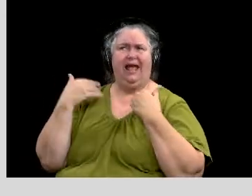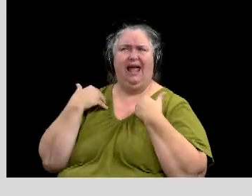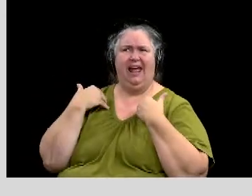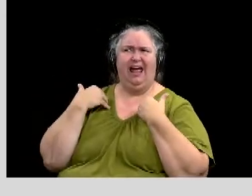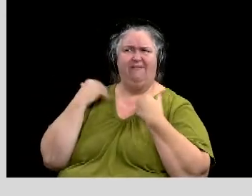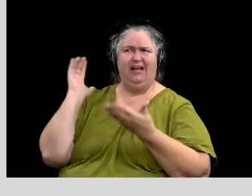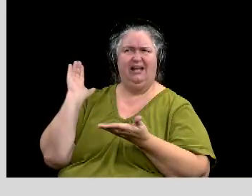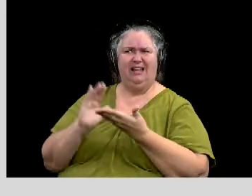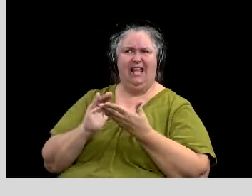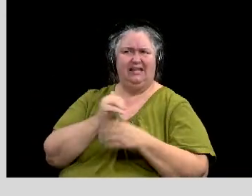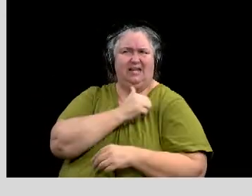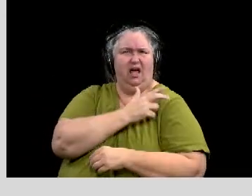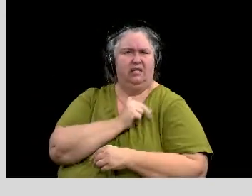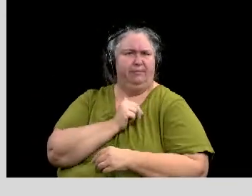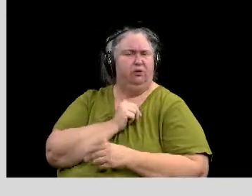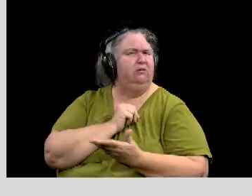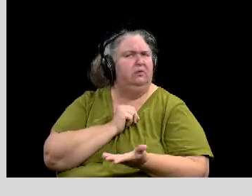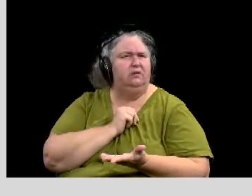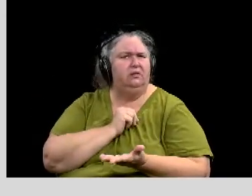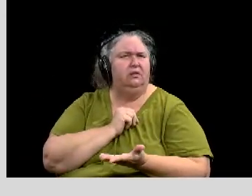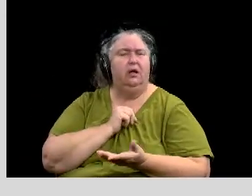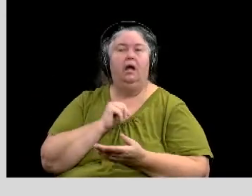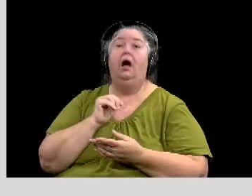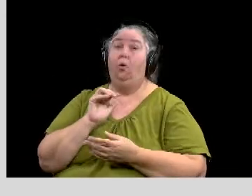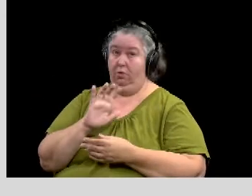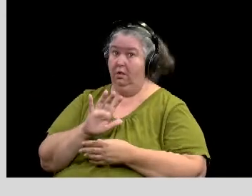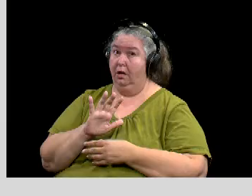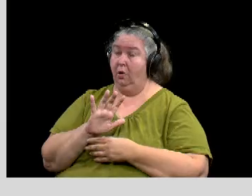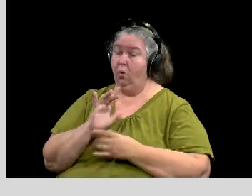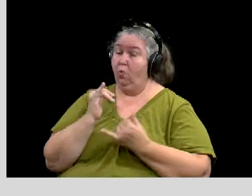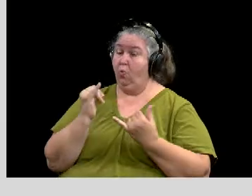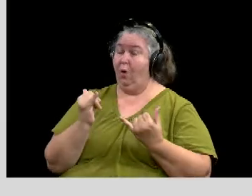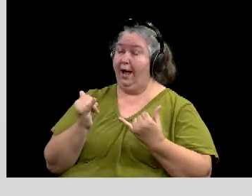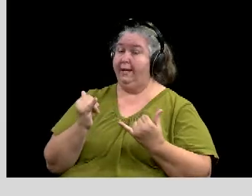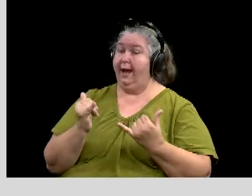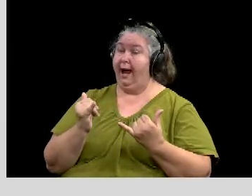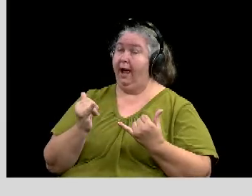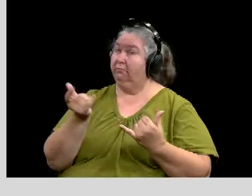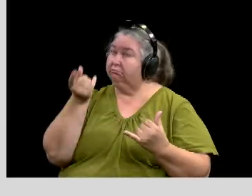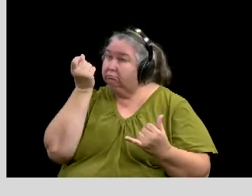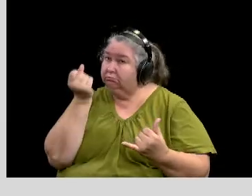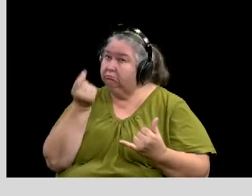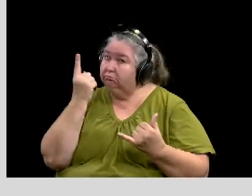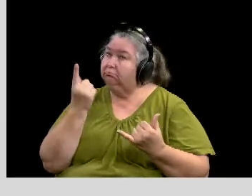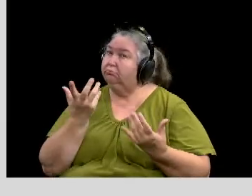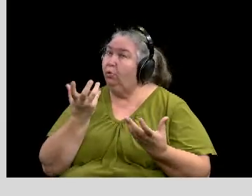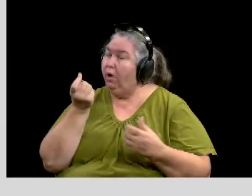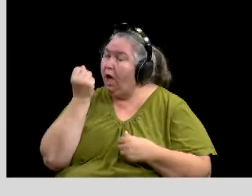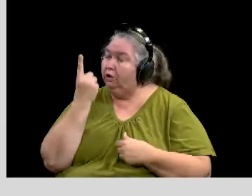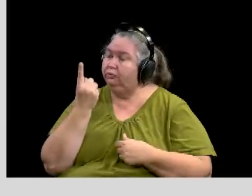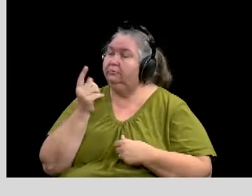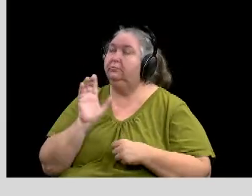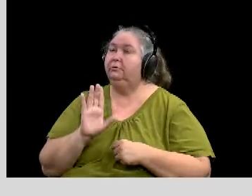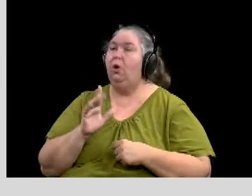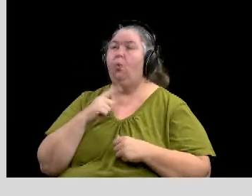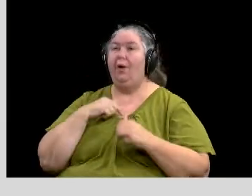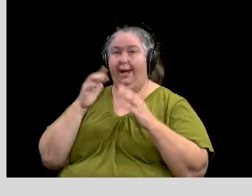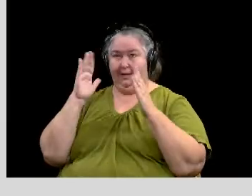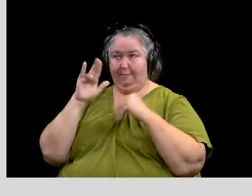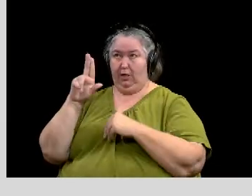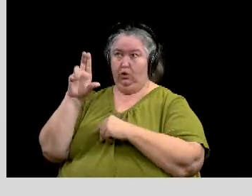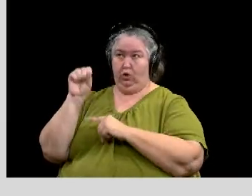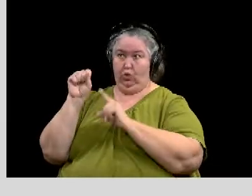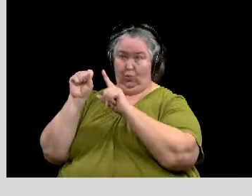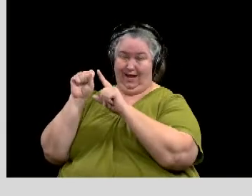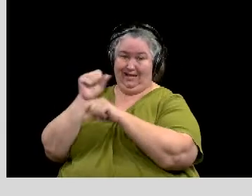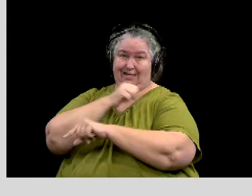right now, I think the take-home point is that we expect the United States hospitalizations to climb,